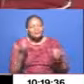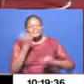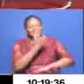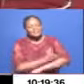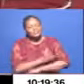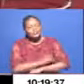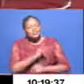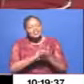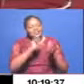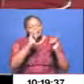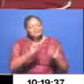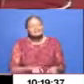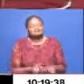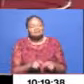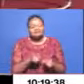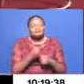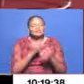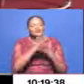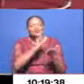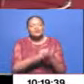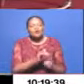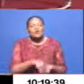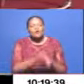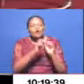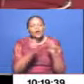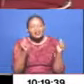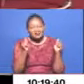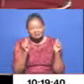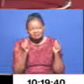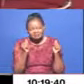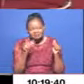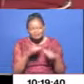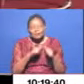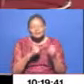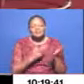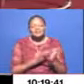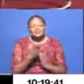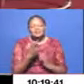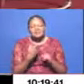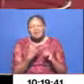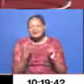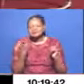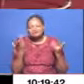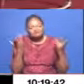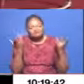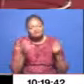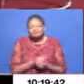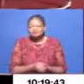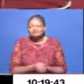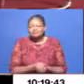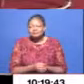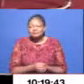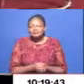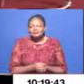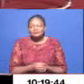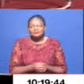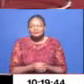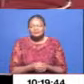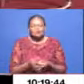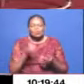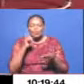to be following up to ensure that we are there, like when it comes to matters integrity. I mean, what loopholes are there to